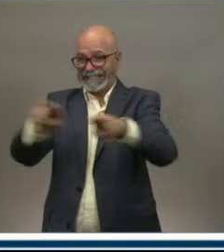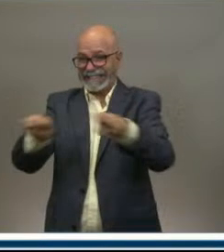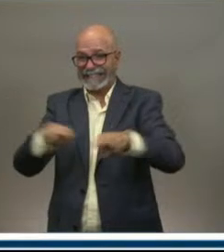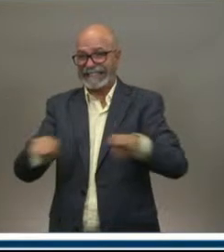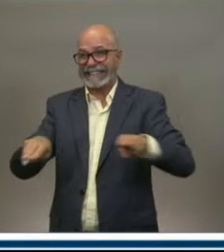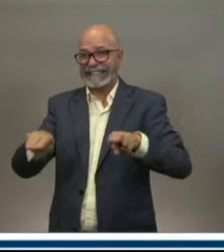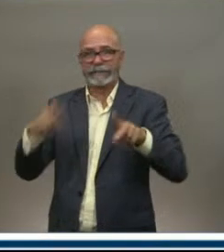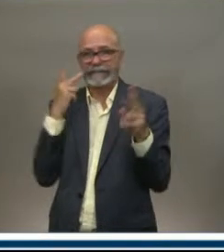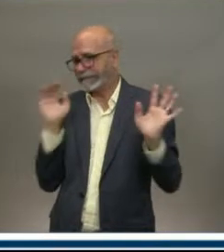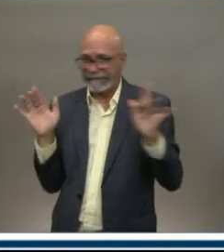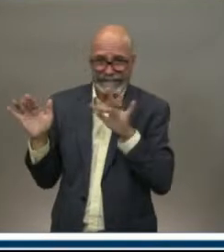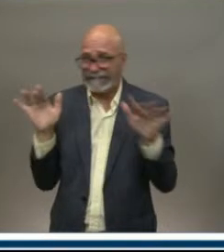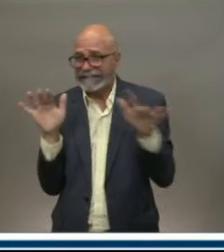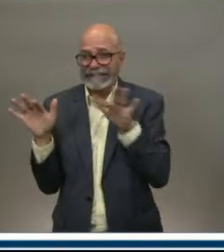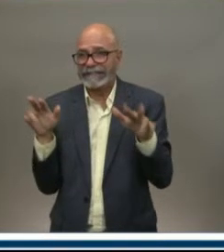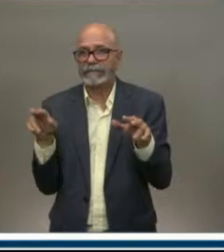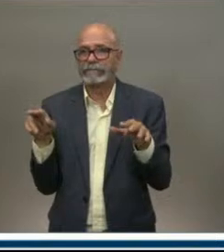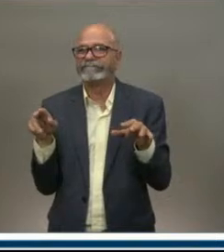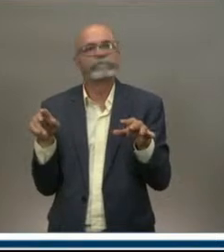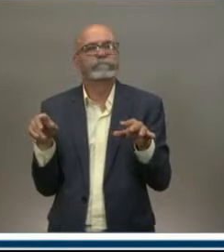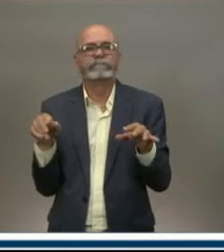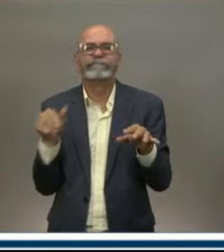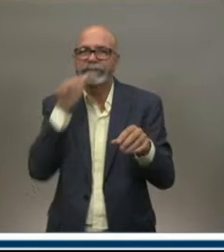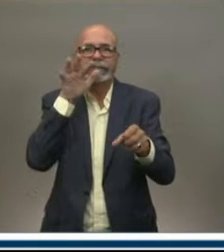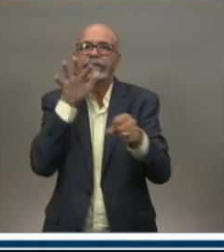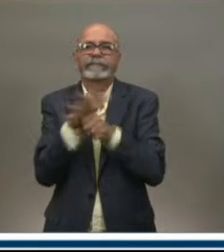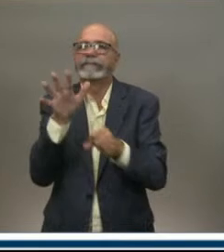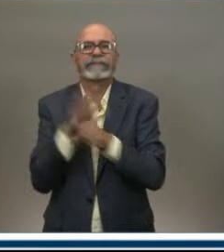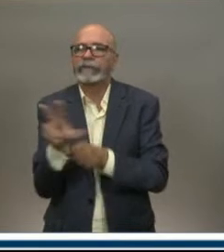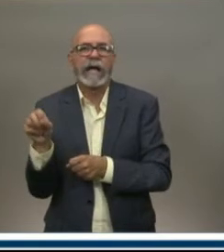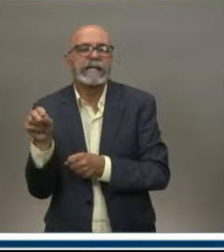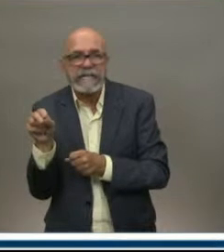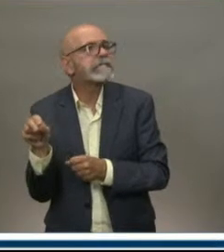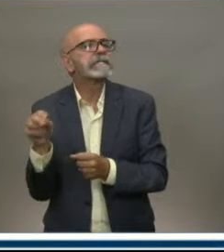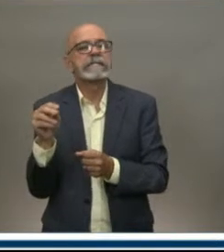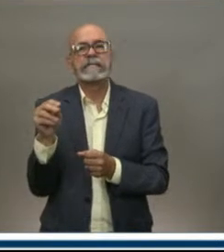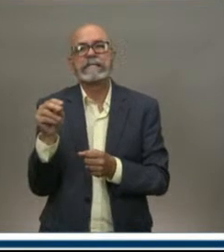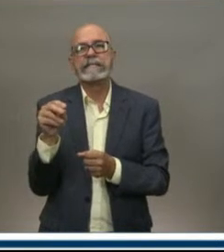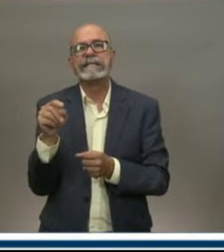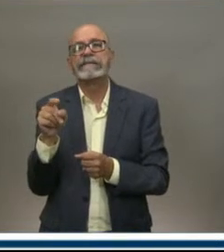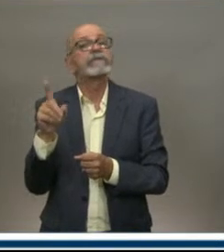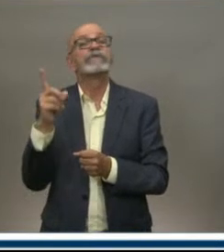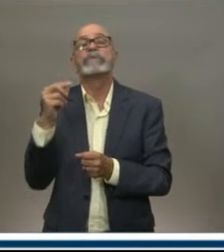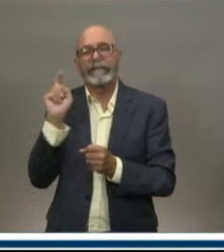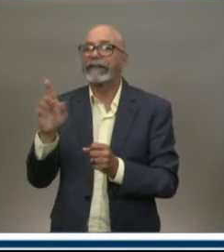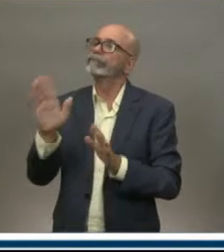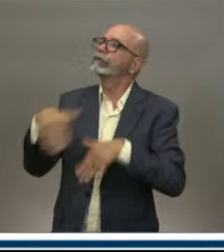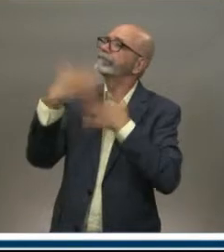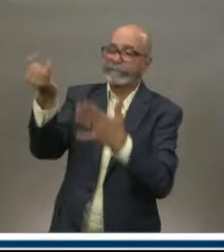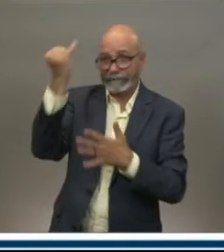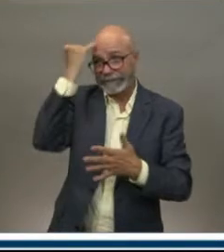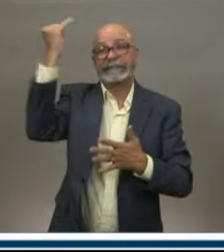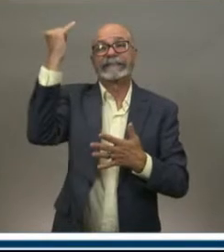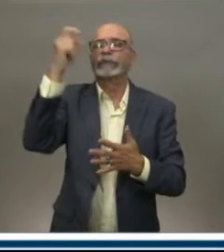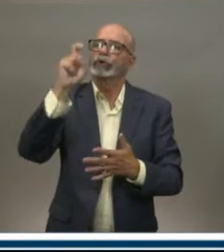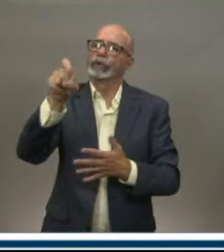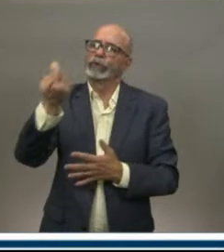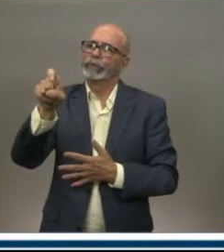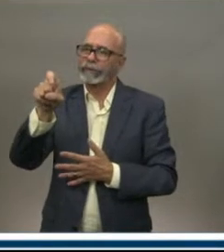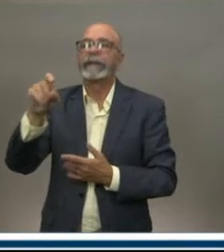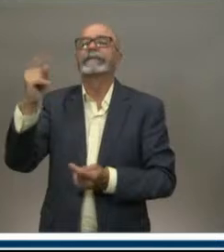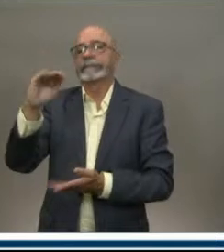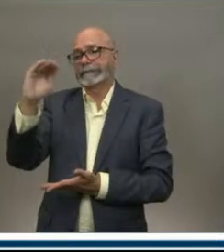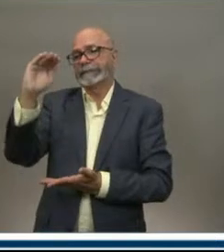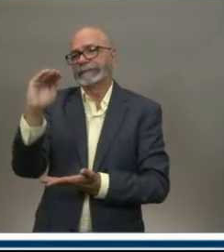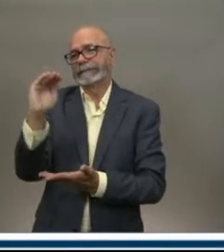outbreak. That wasn't enough, so the panel does recommend keeping the occupancy lower, although I don't believe